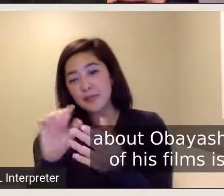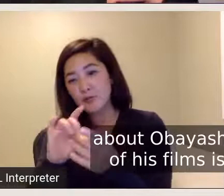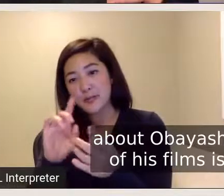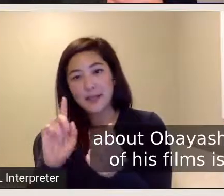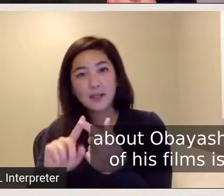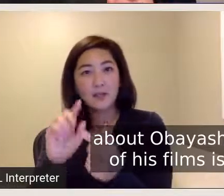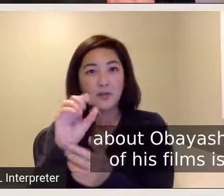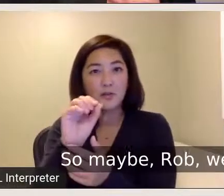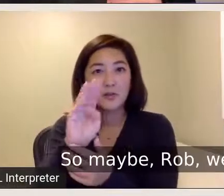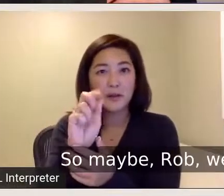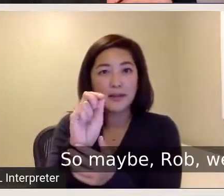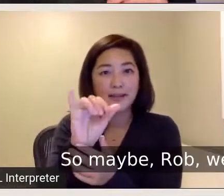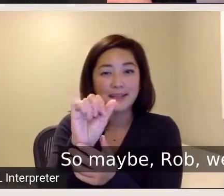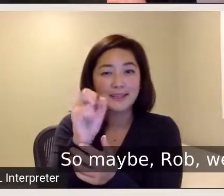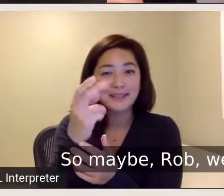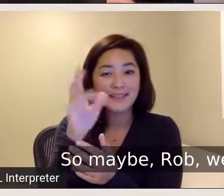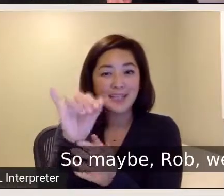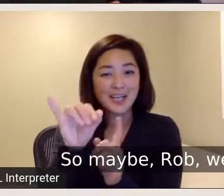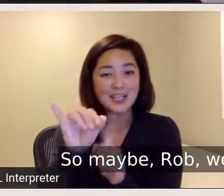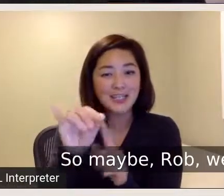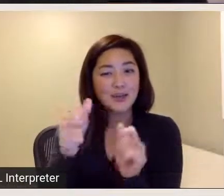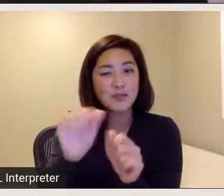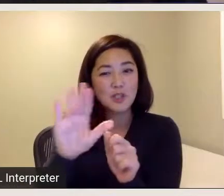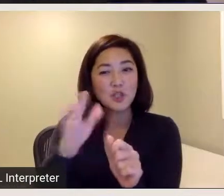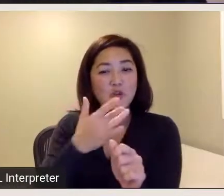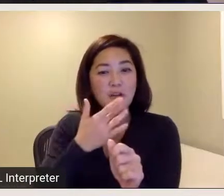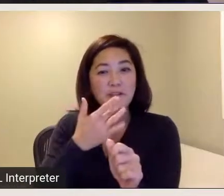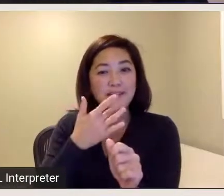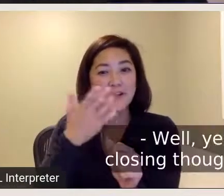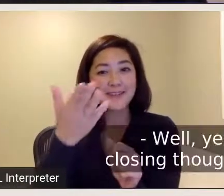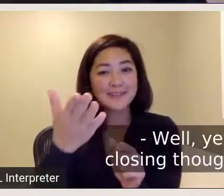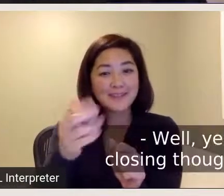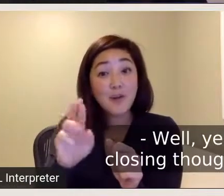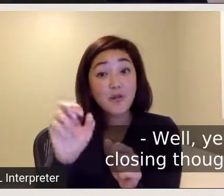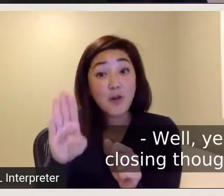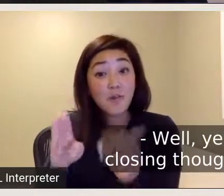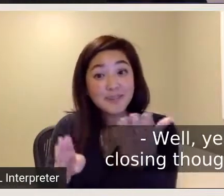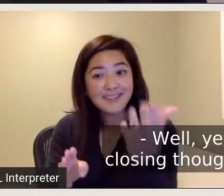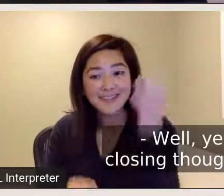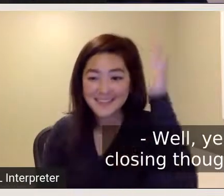your favorite. So maybe Rob, we could start with you. Well,